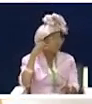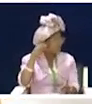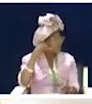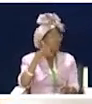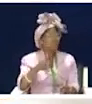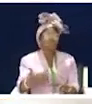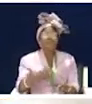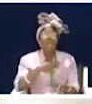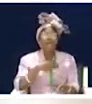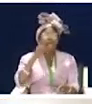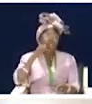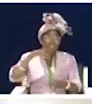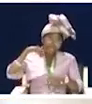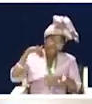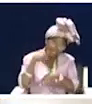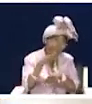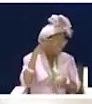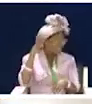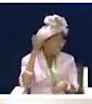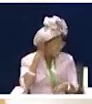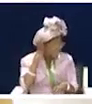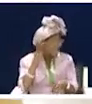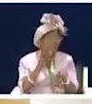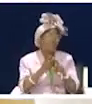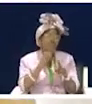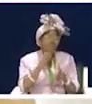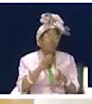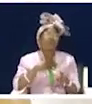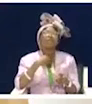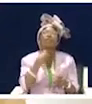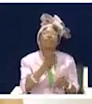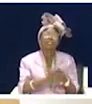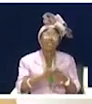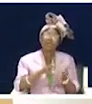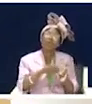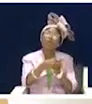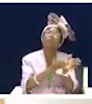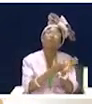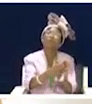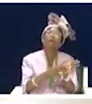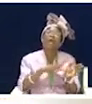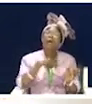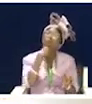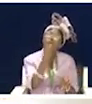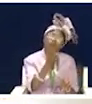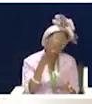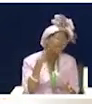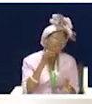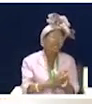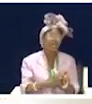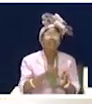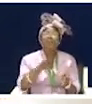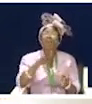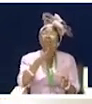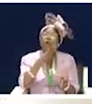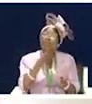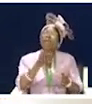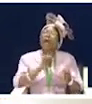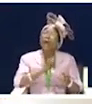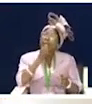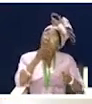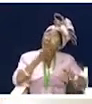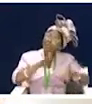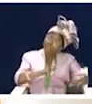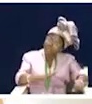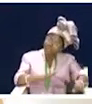And she can sense from my voice that I'm weak. And I told her, I said, Mommy, I am dying. She